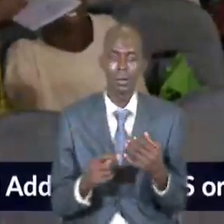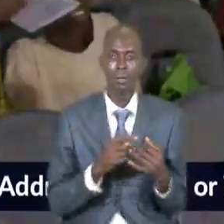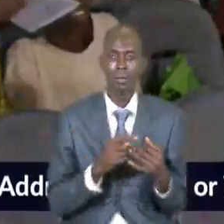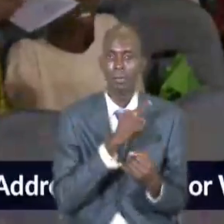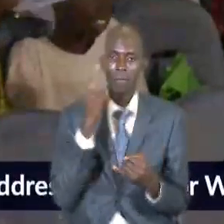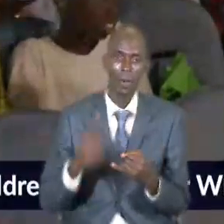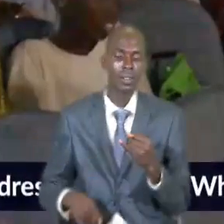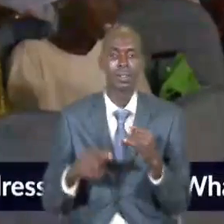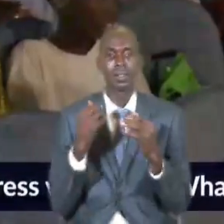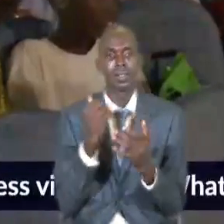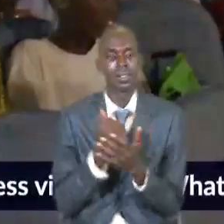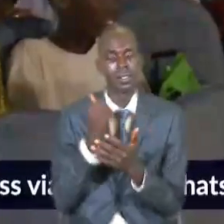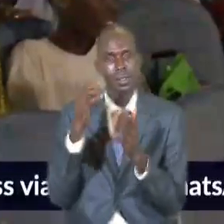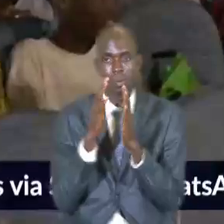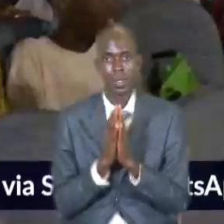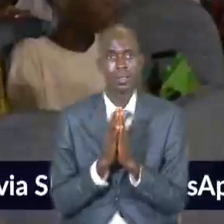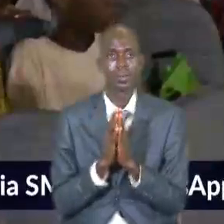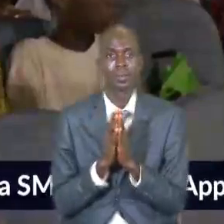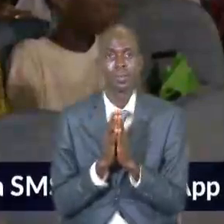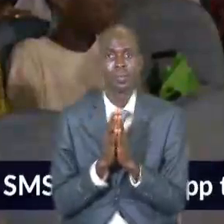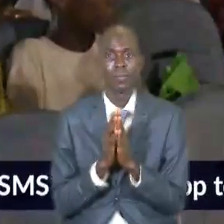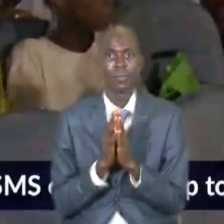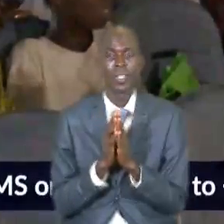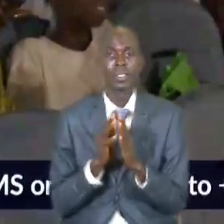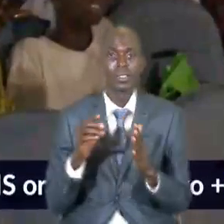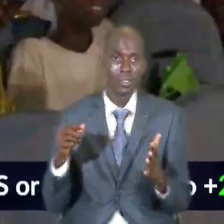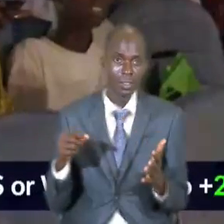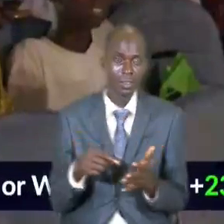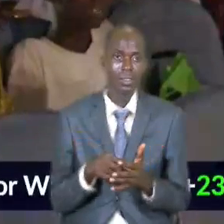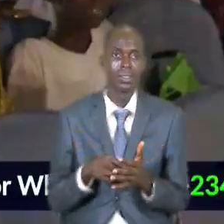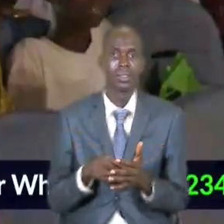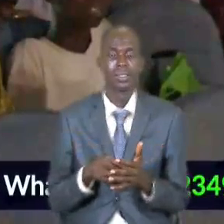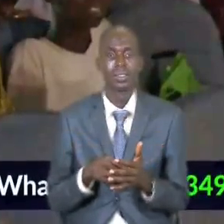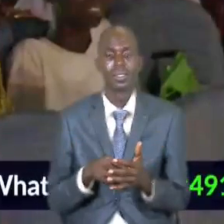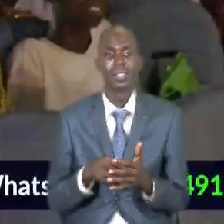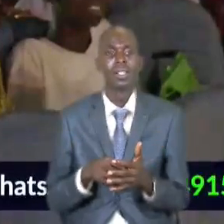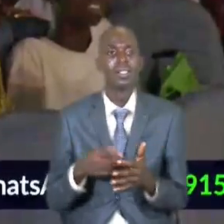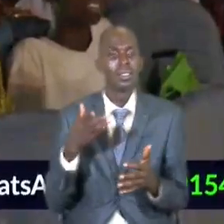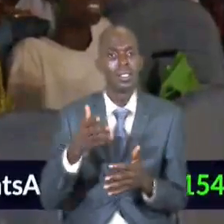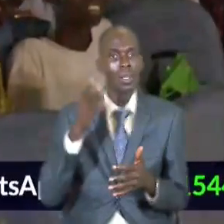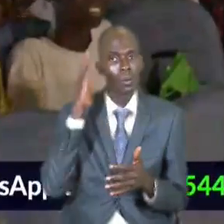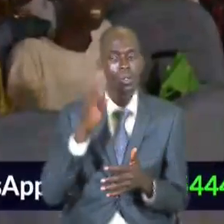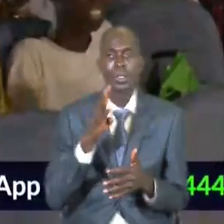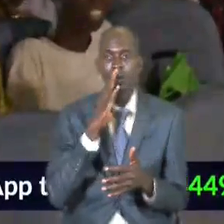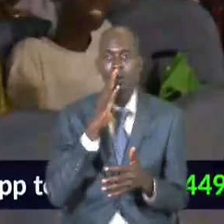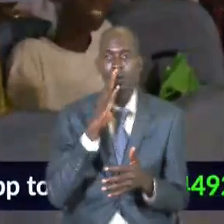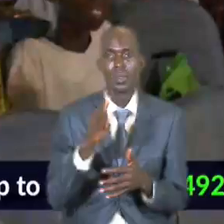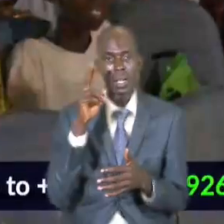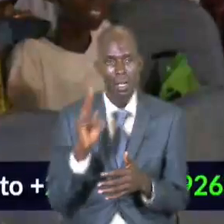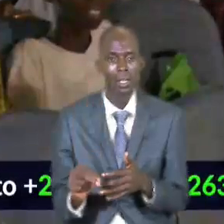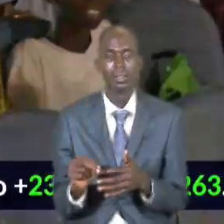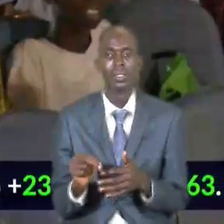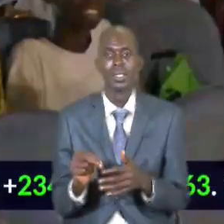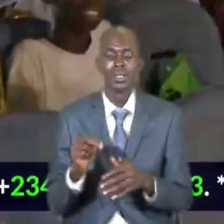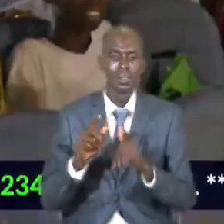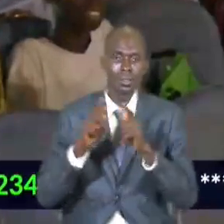This is an interruption, and there will be an interruption amen coming to your life. Let me give you another